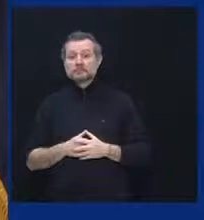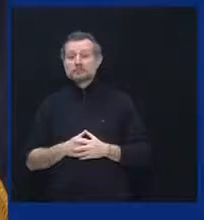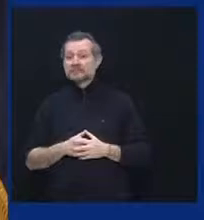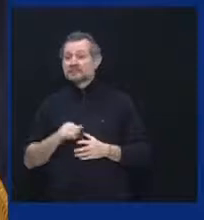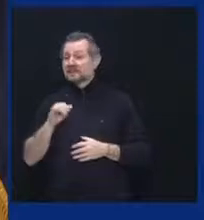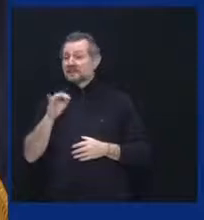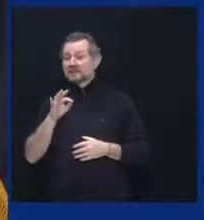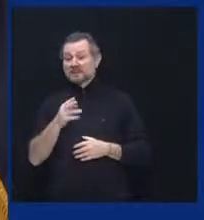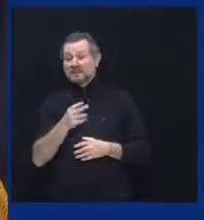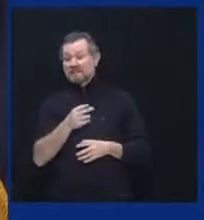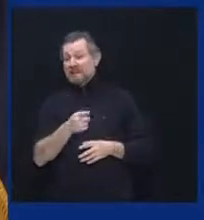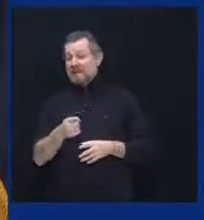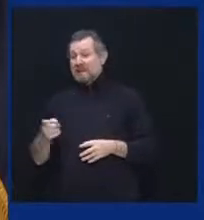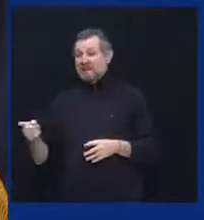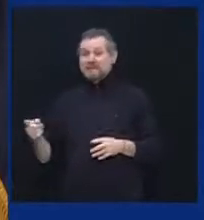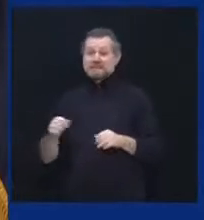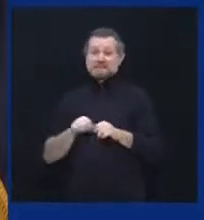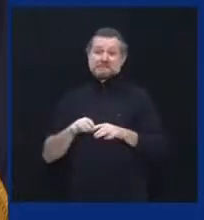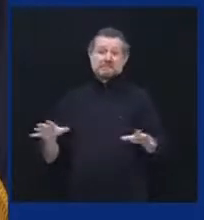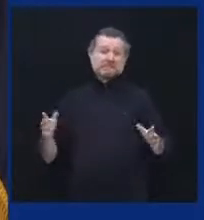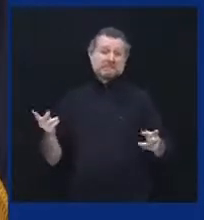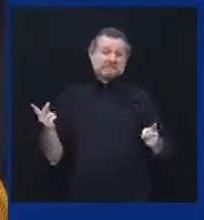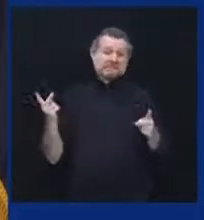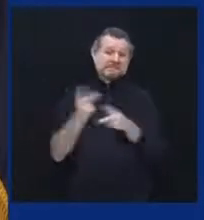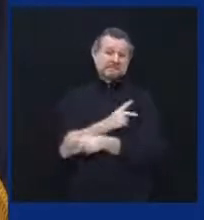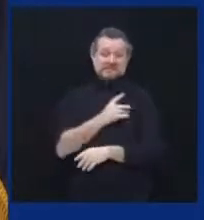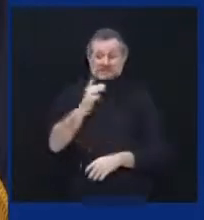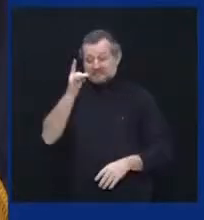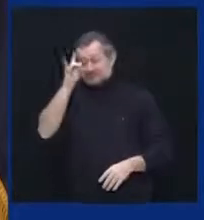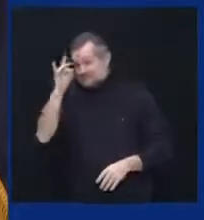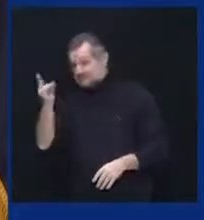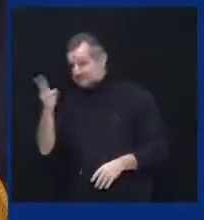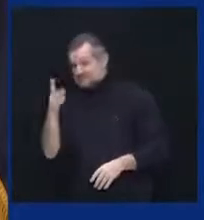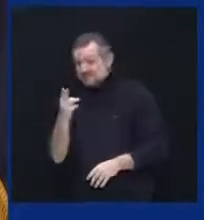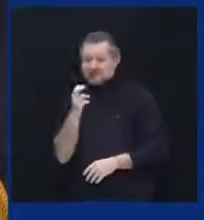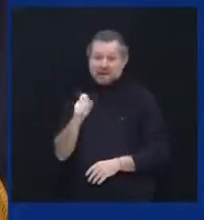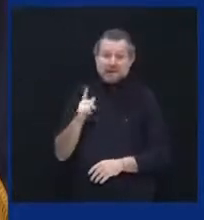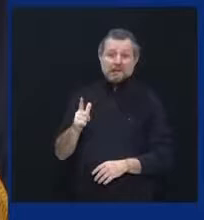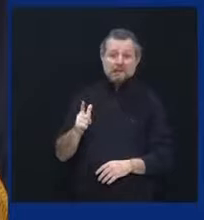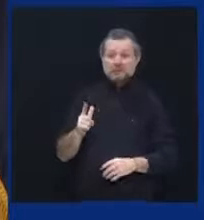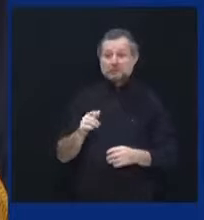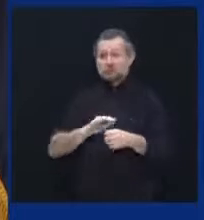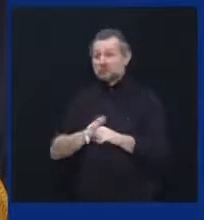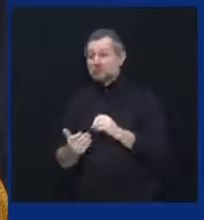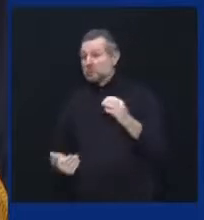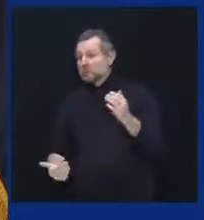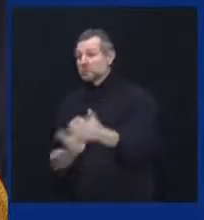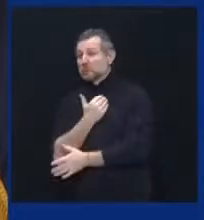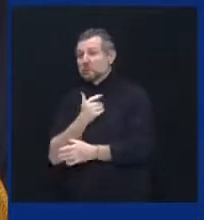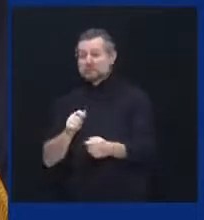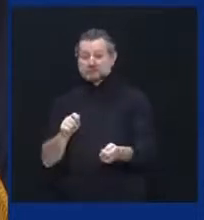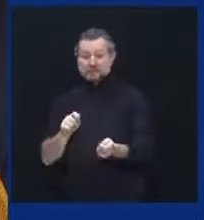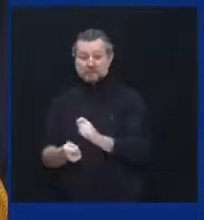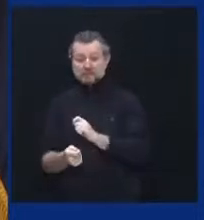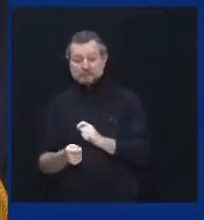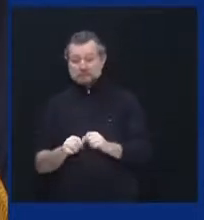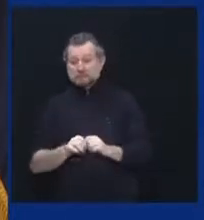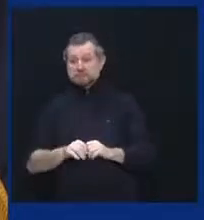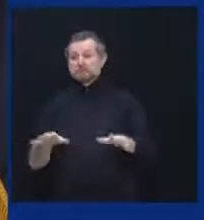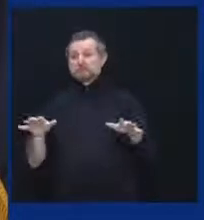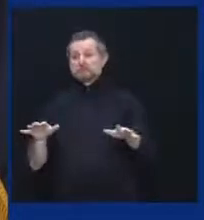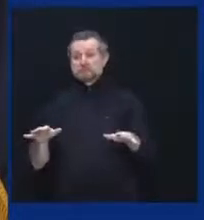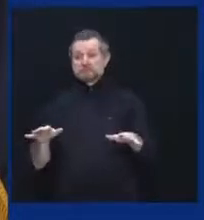develops and the sky falls and a new variant explodes onto the